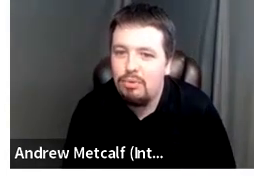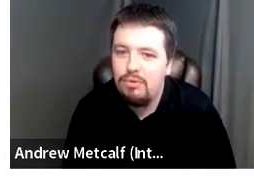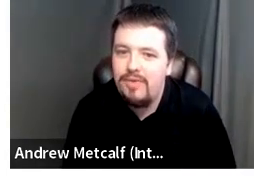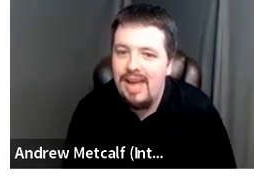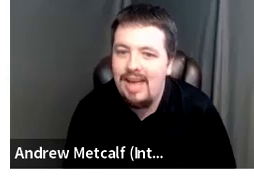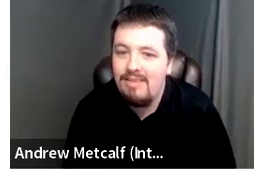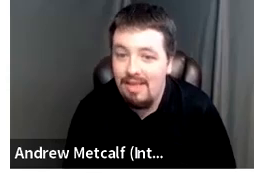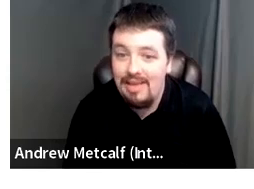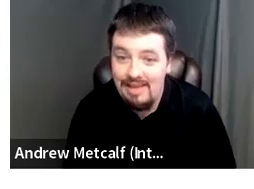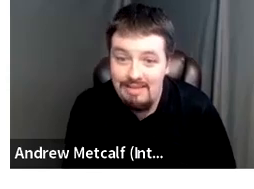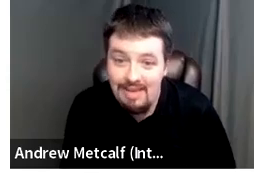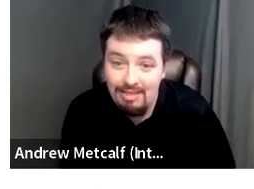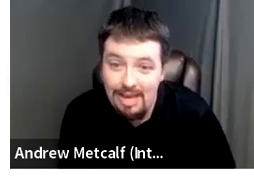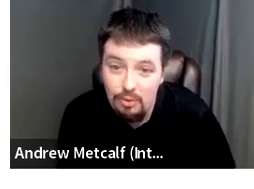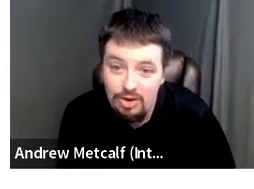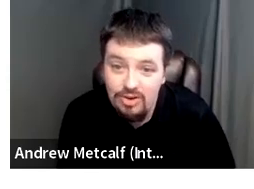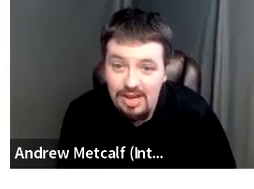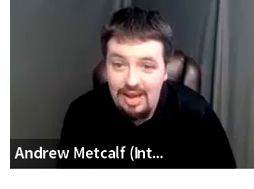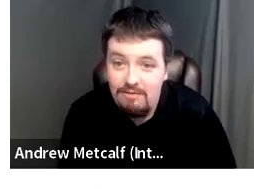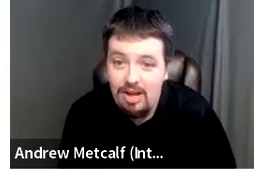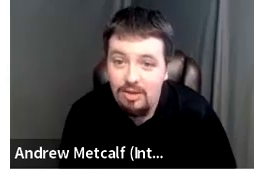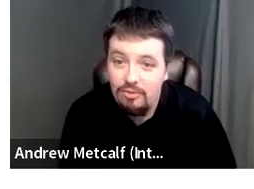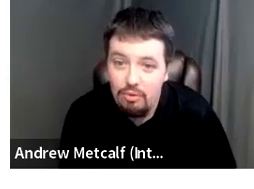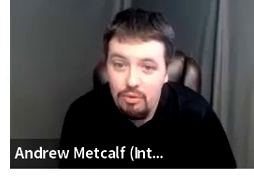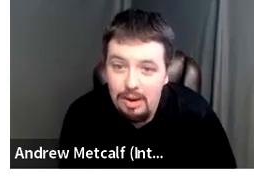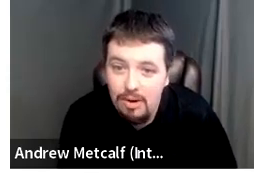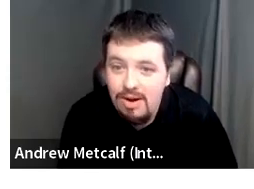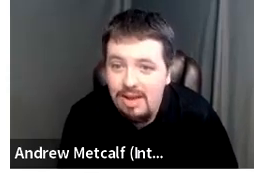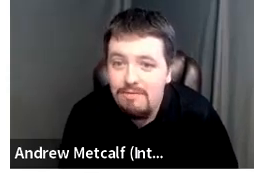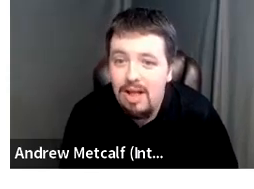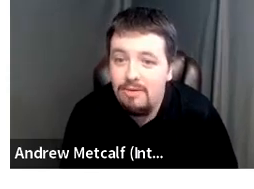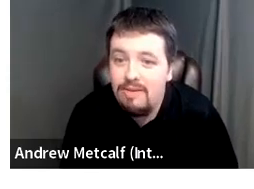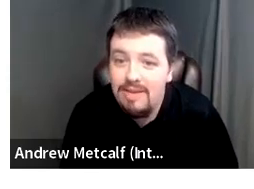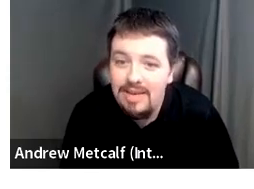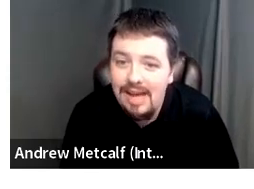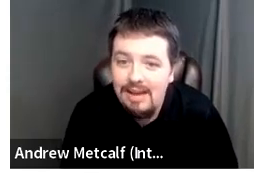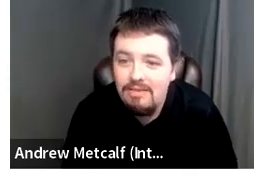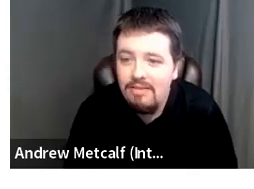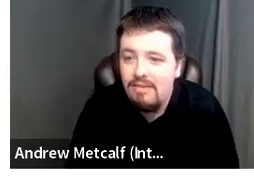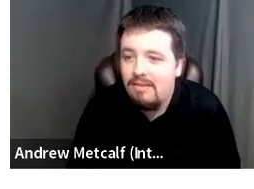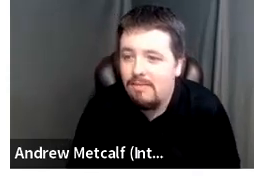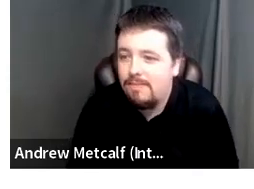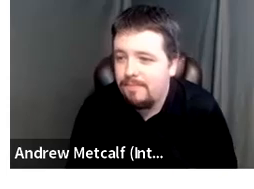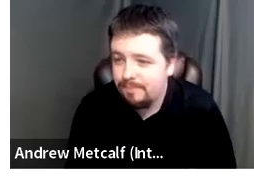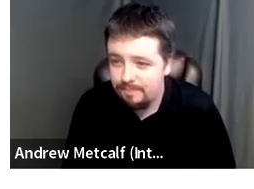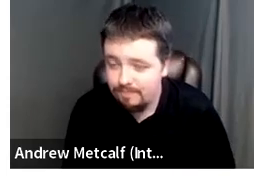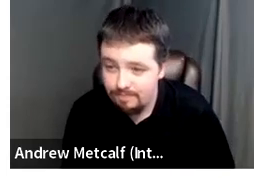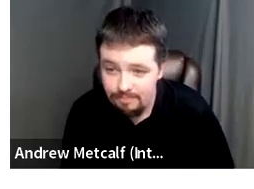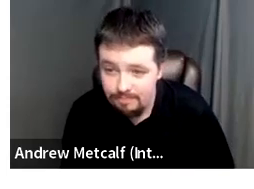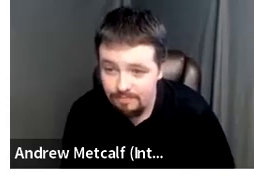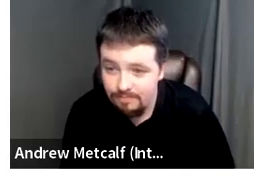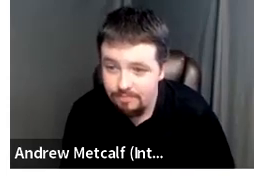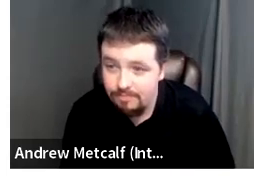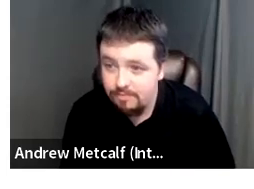did that prove that ASL is a language. It follows grammar, it follows syntax.